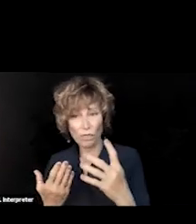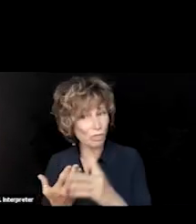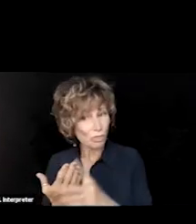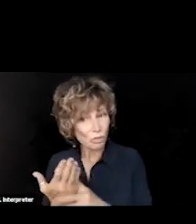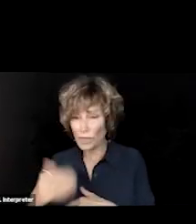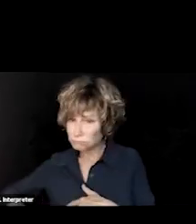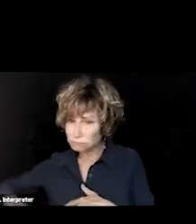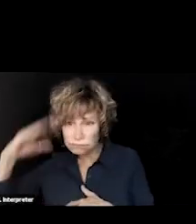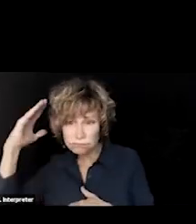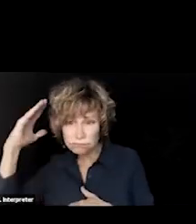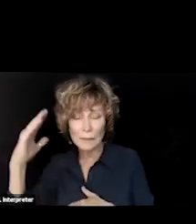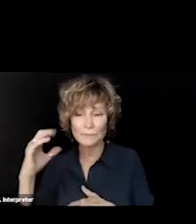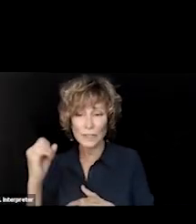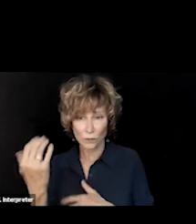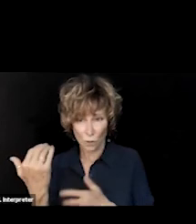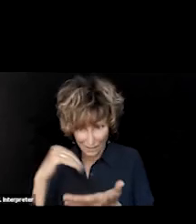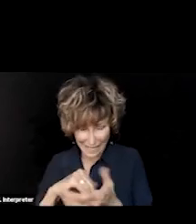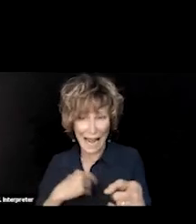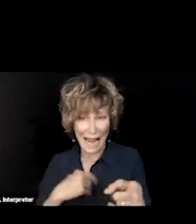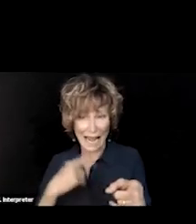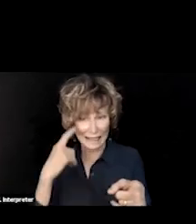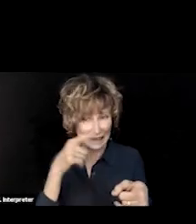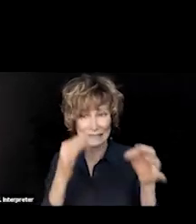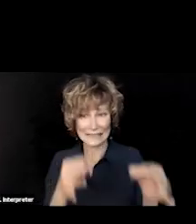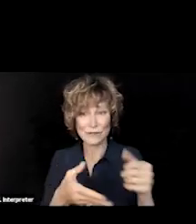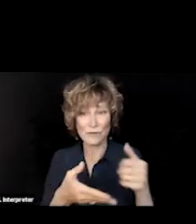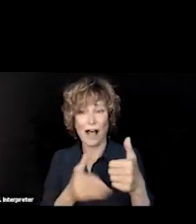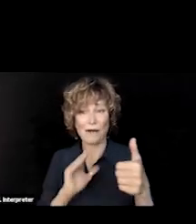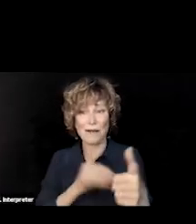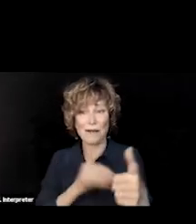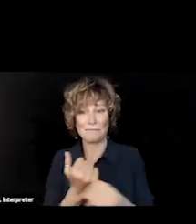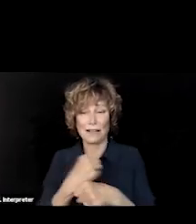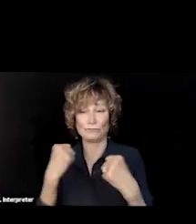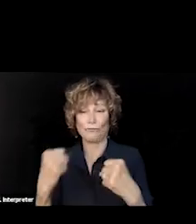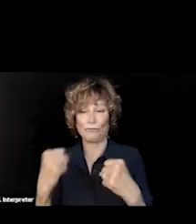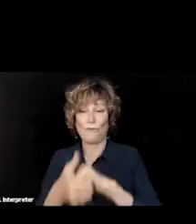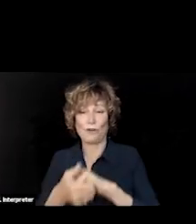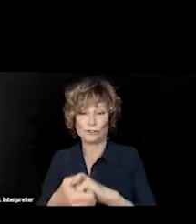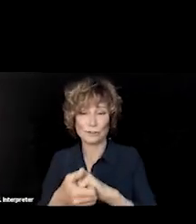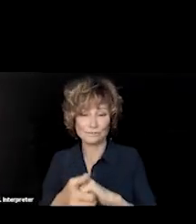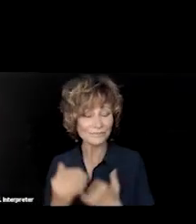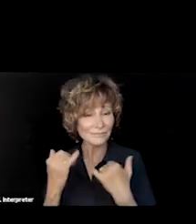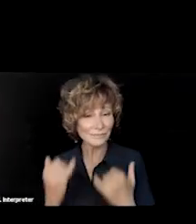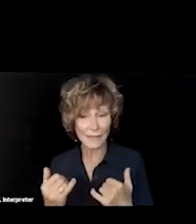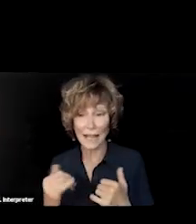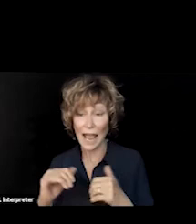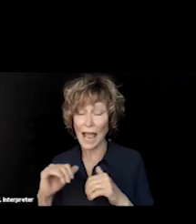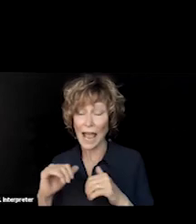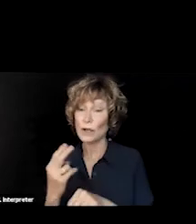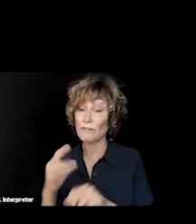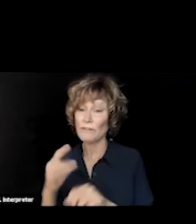Endrew F decision is going to push us in that direction. So Let's talk about how to use